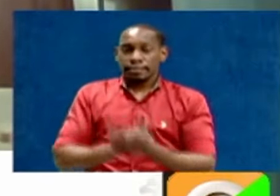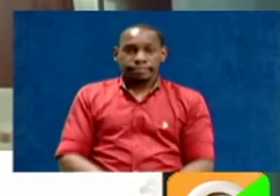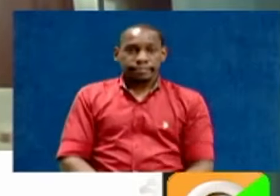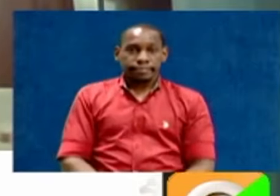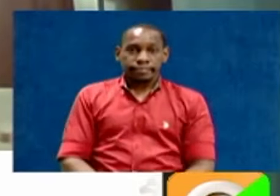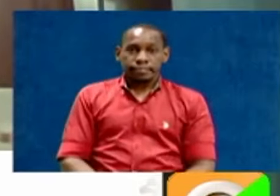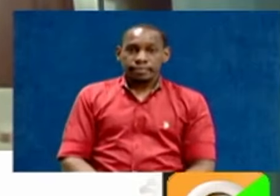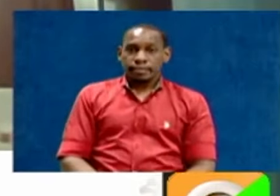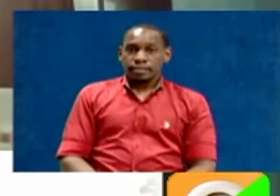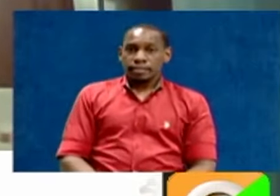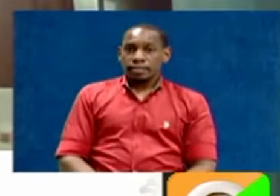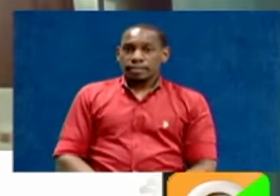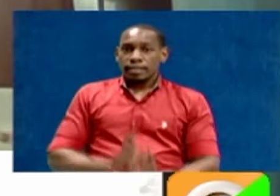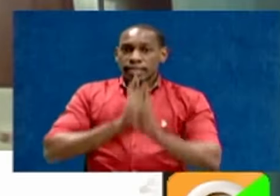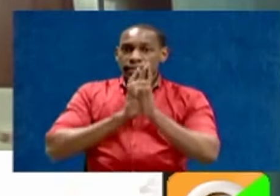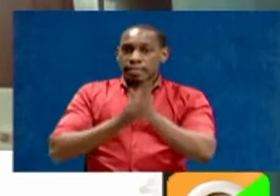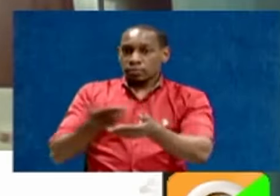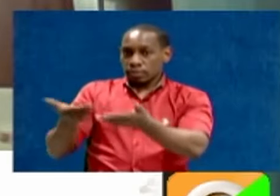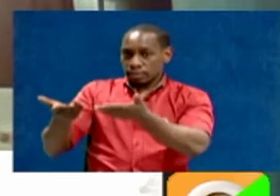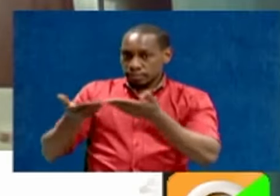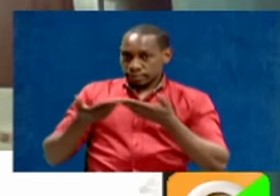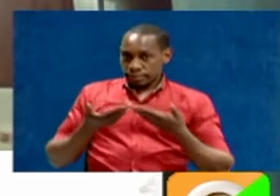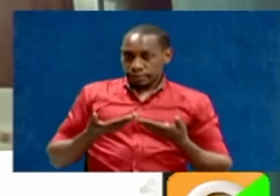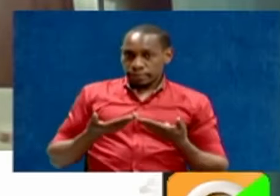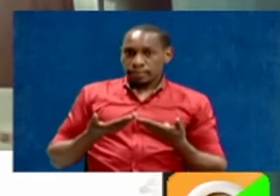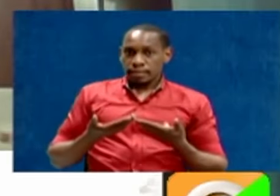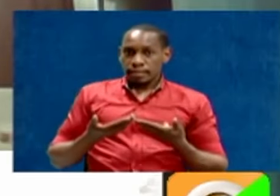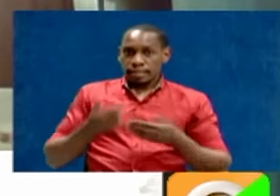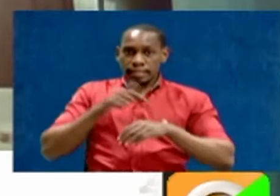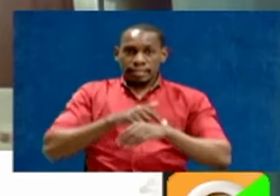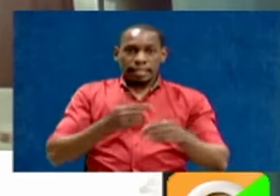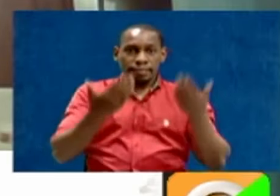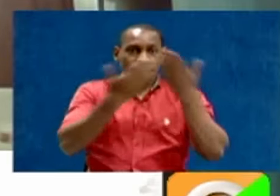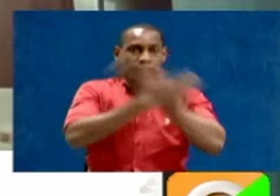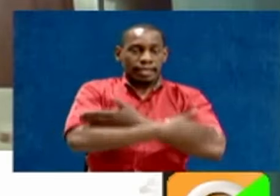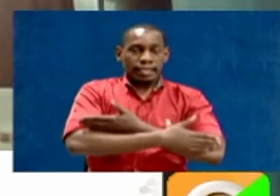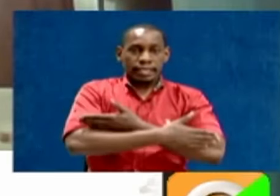So the results were relayed to me in the night